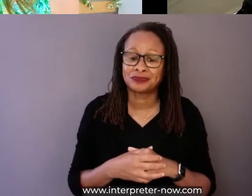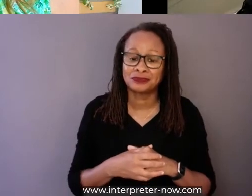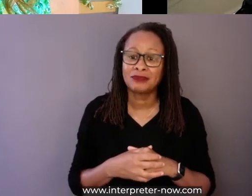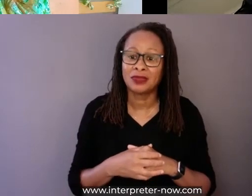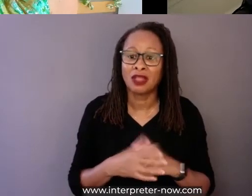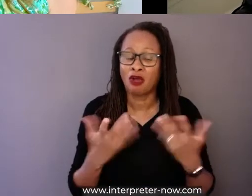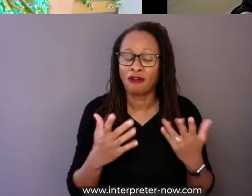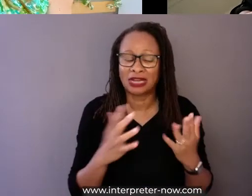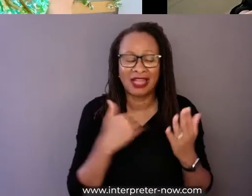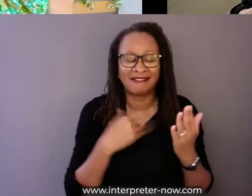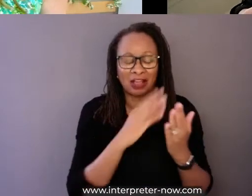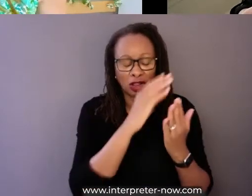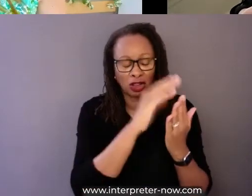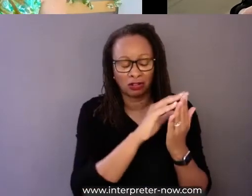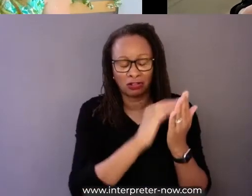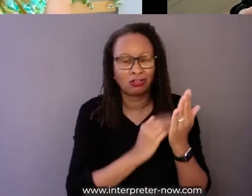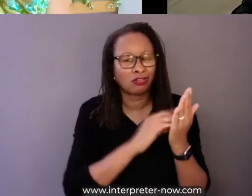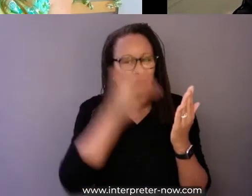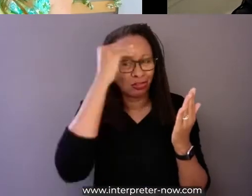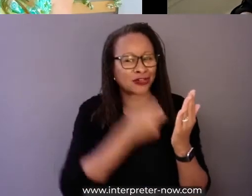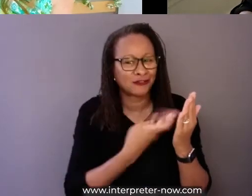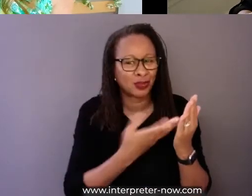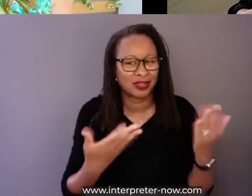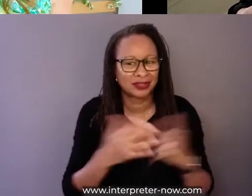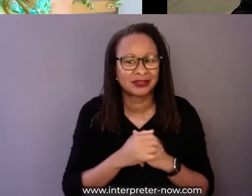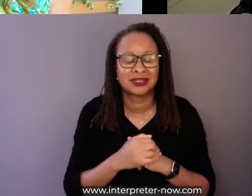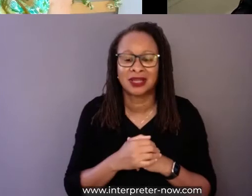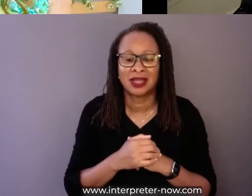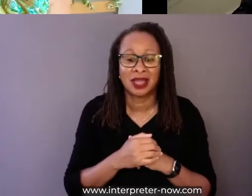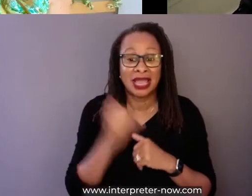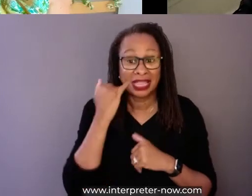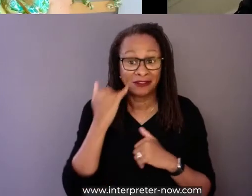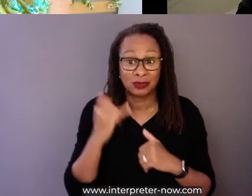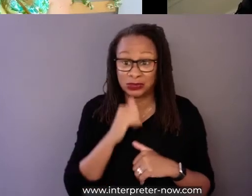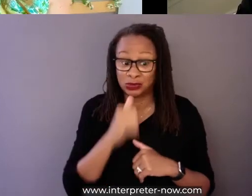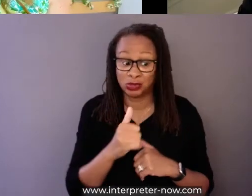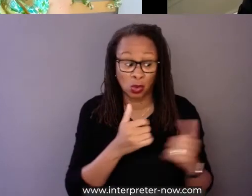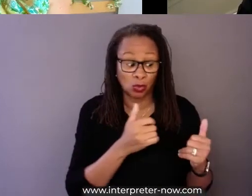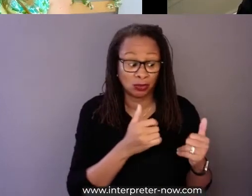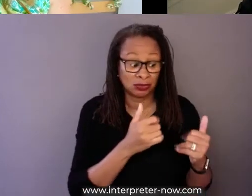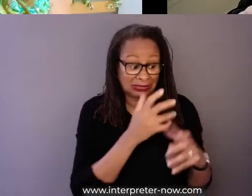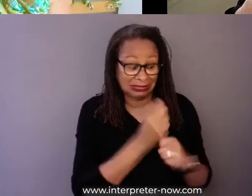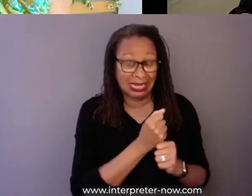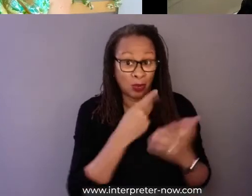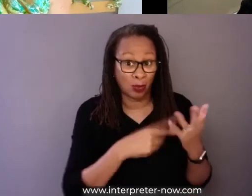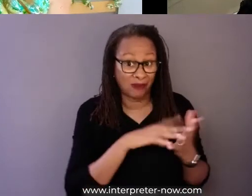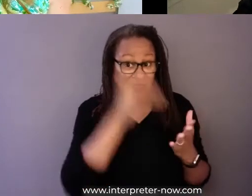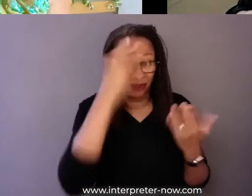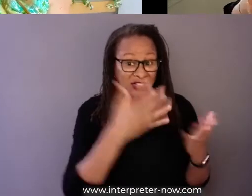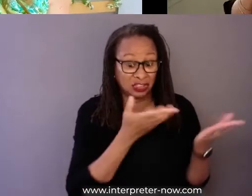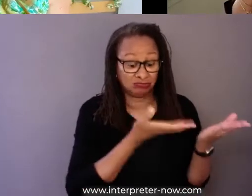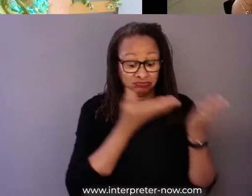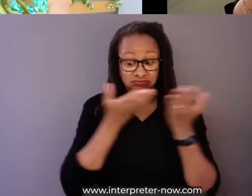learned. Yes. And if we do not carry those lessons with us,